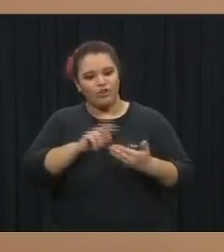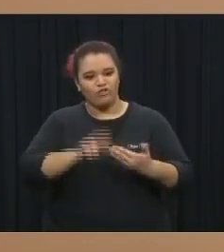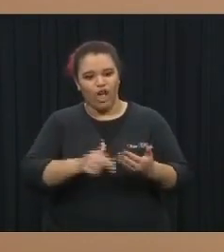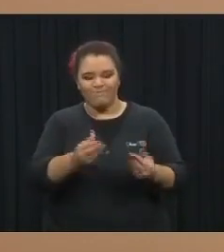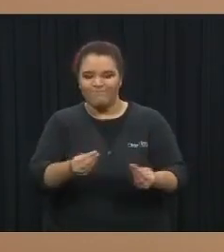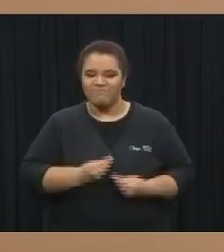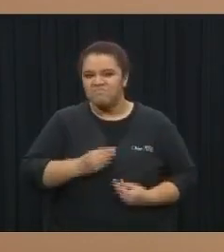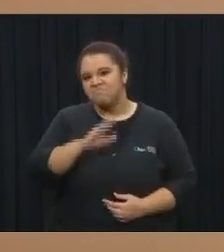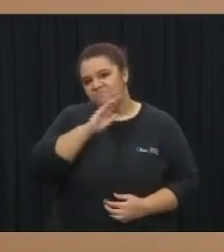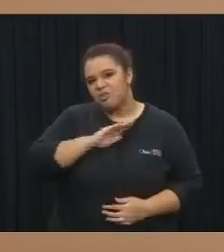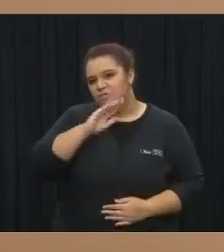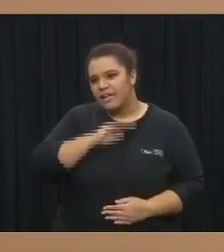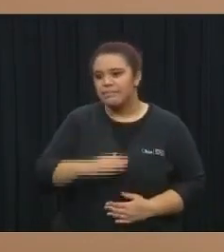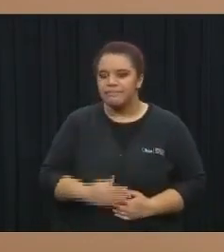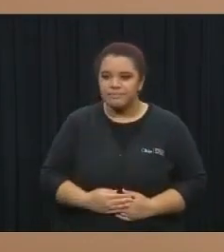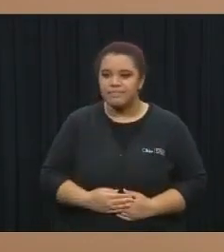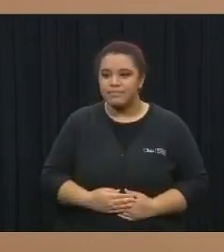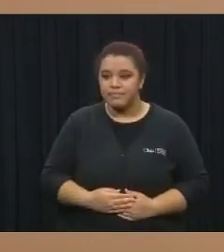Governor said. I know our